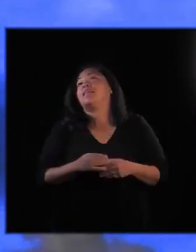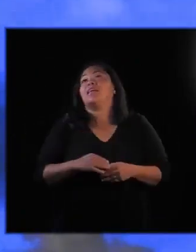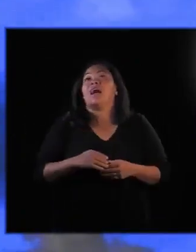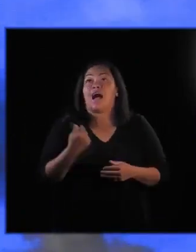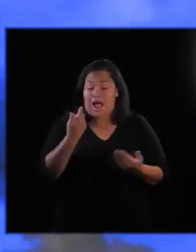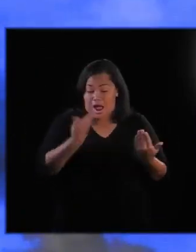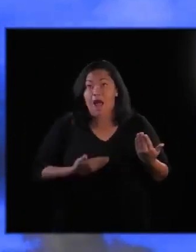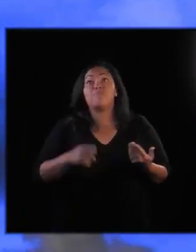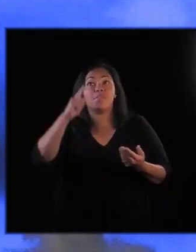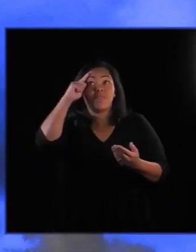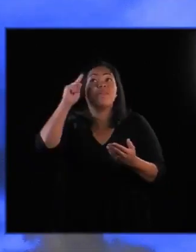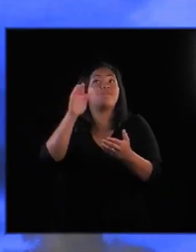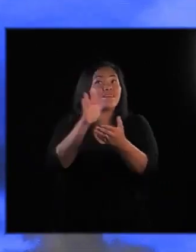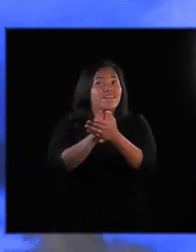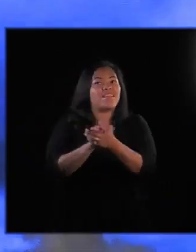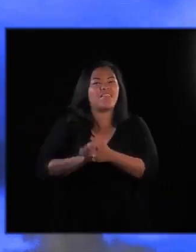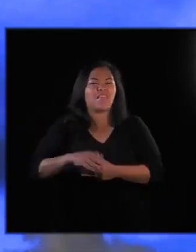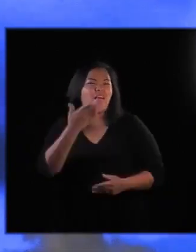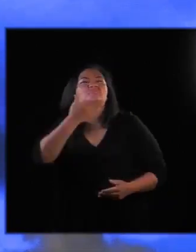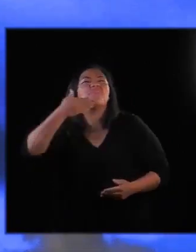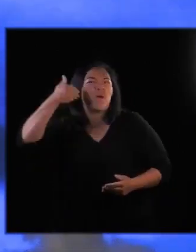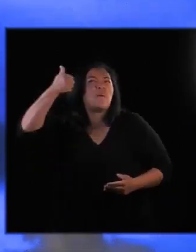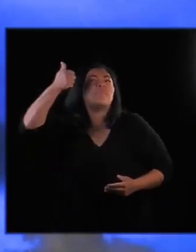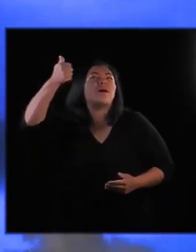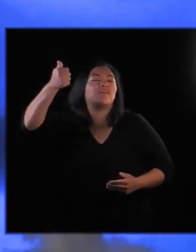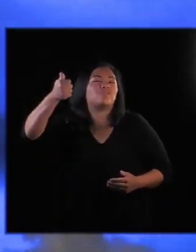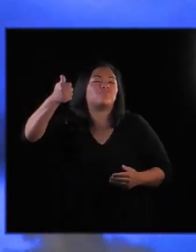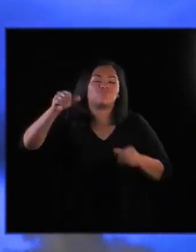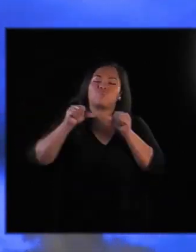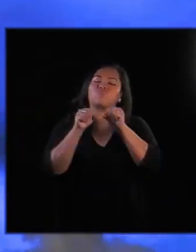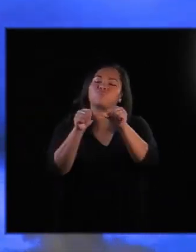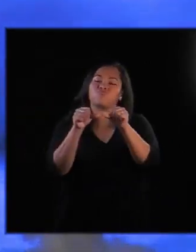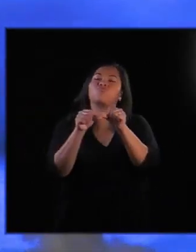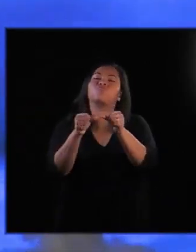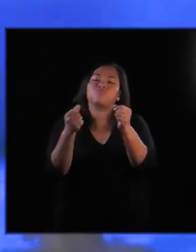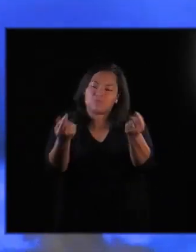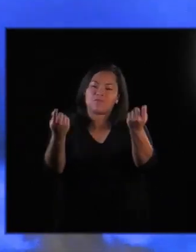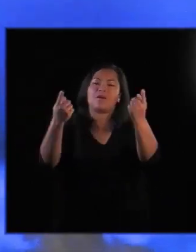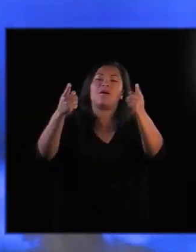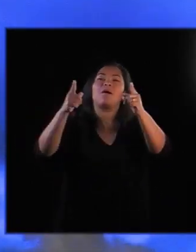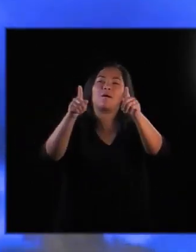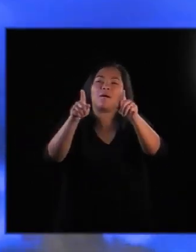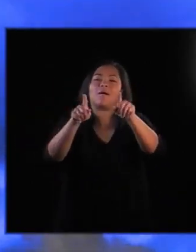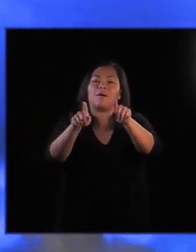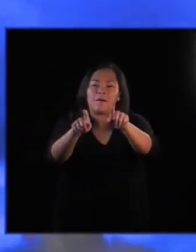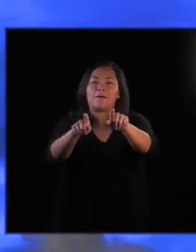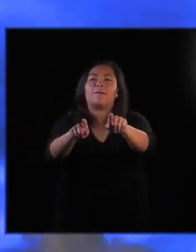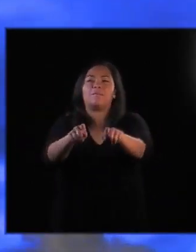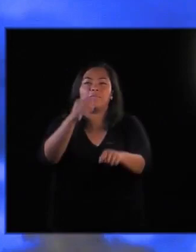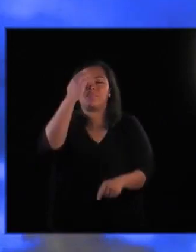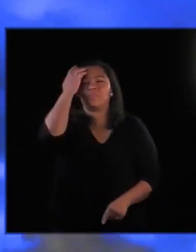enough, and I'm believing the best is yet to